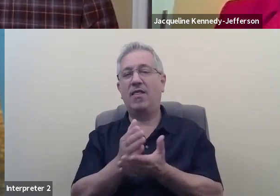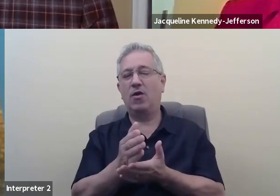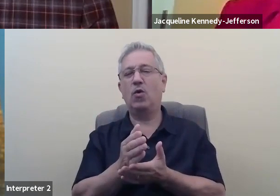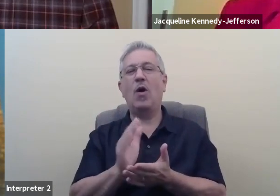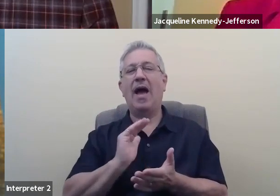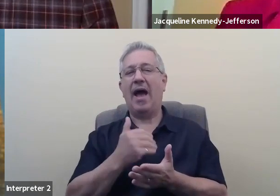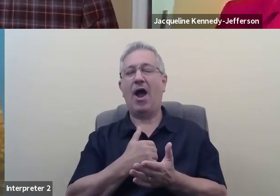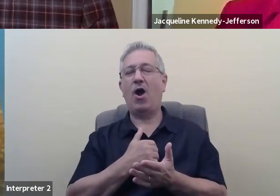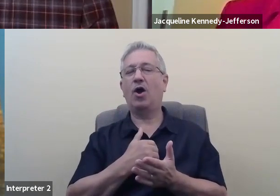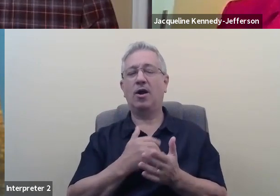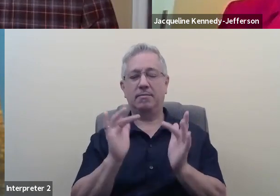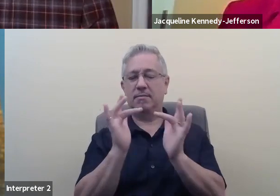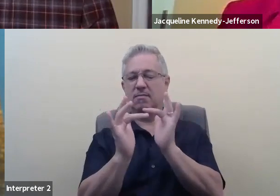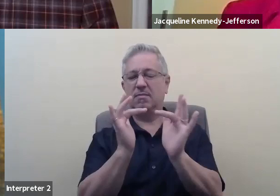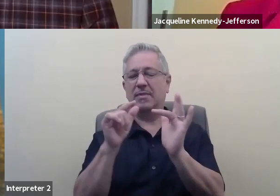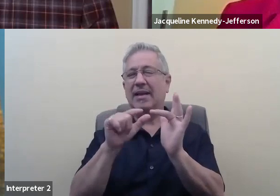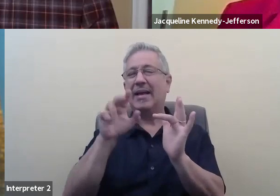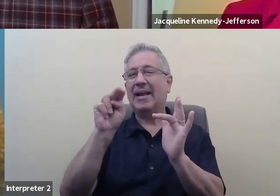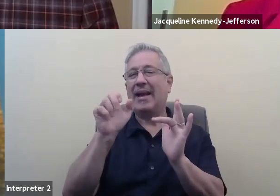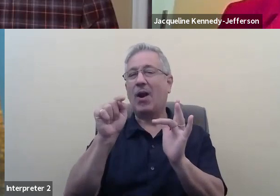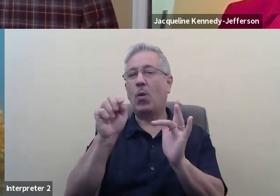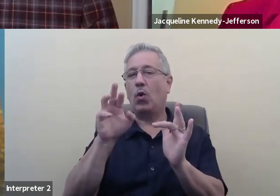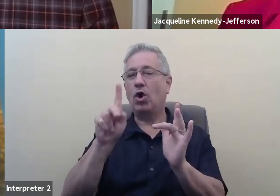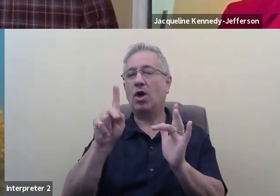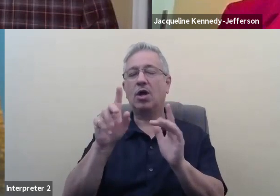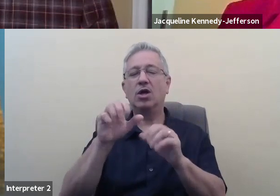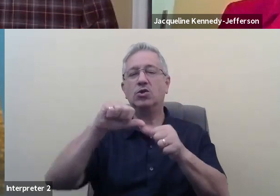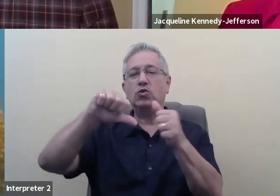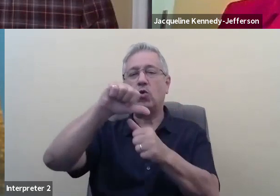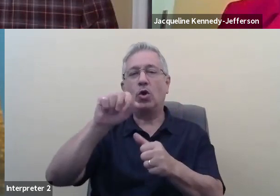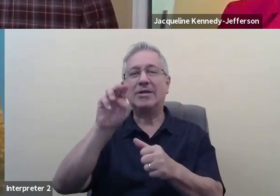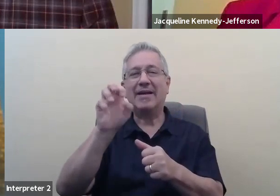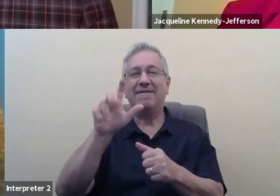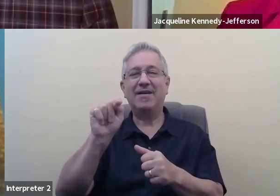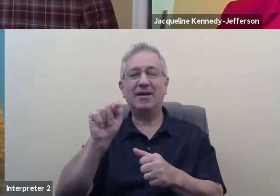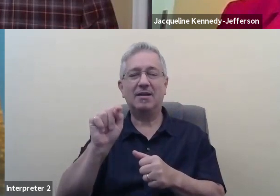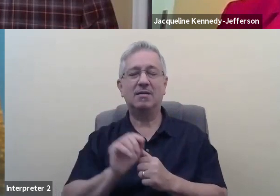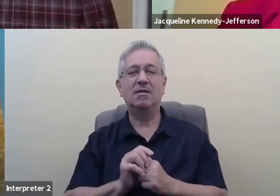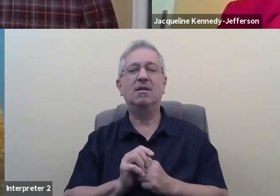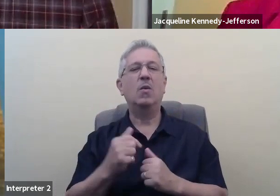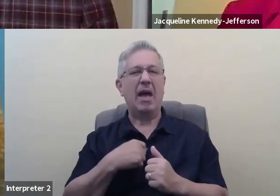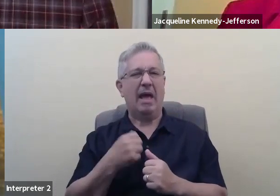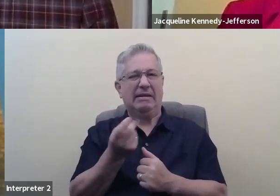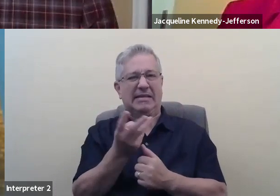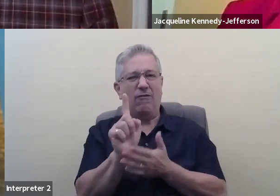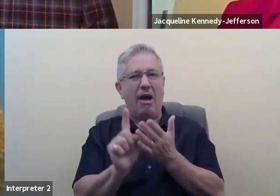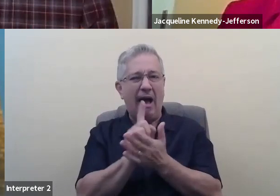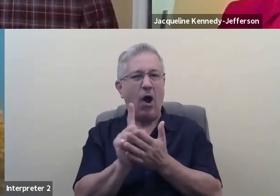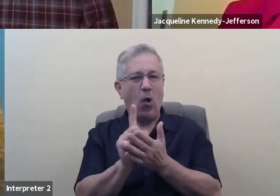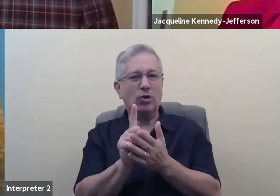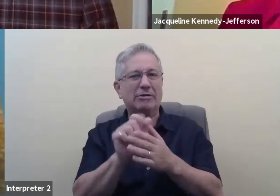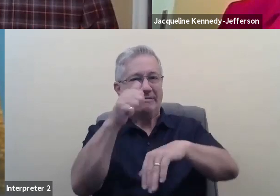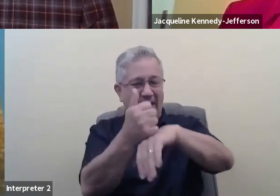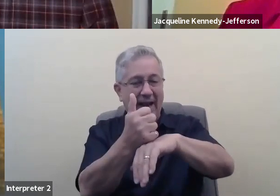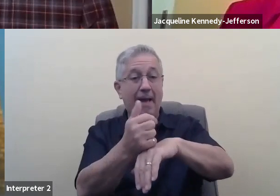networking social events. And so it's just offered a couple of times a month for a few hours that allows employees to just kind of drop in and drop